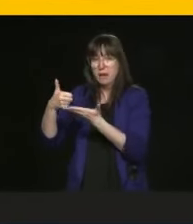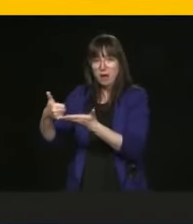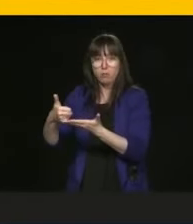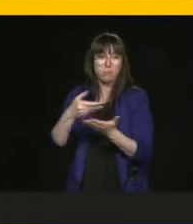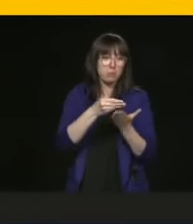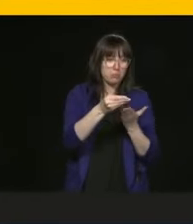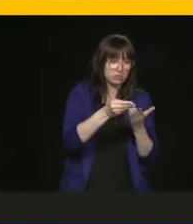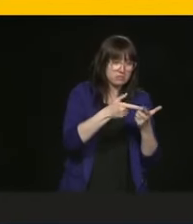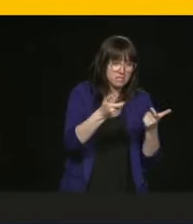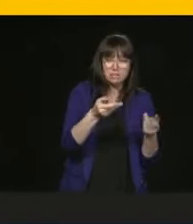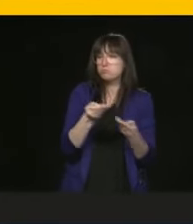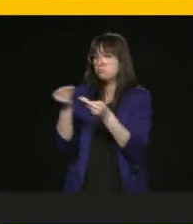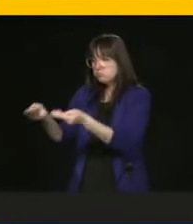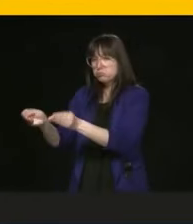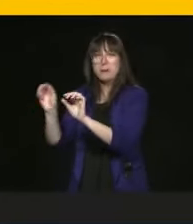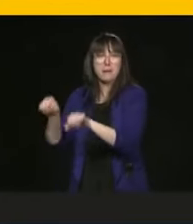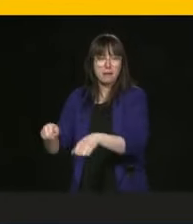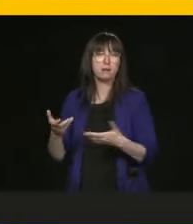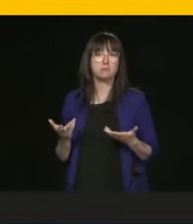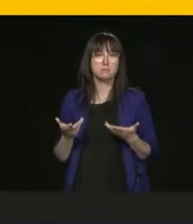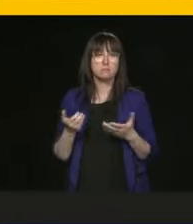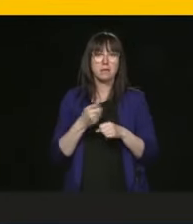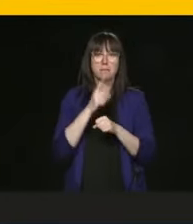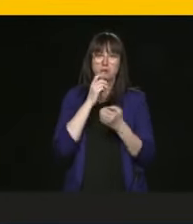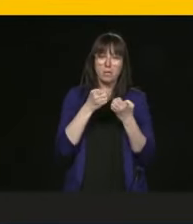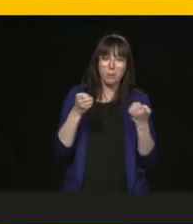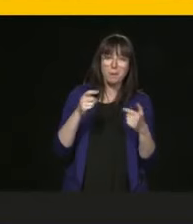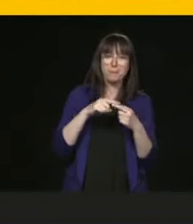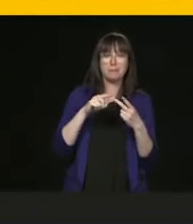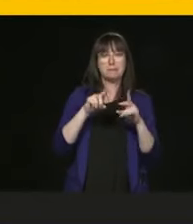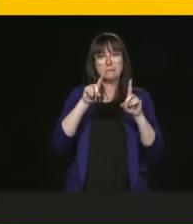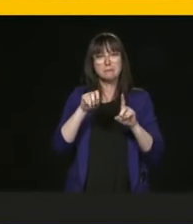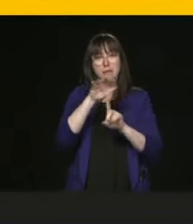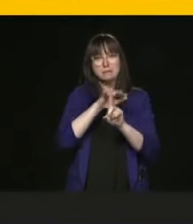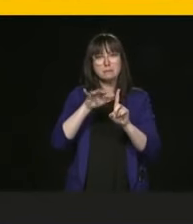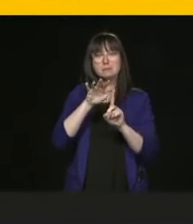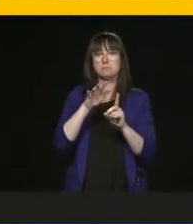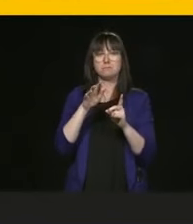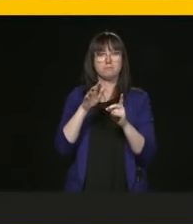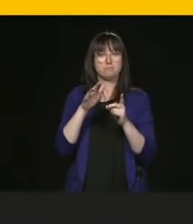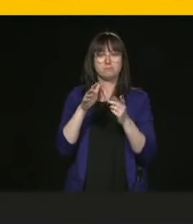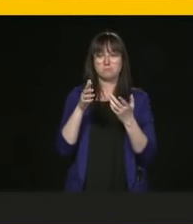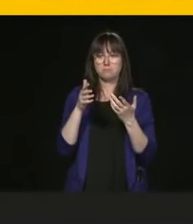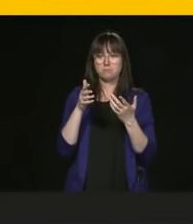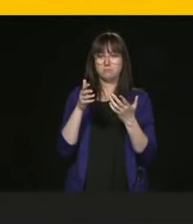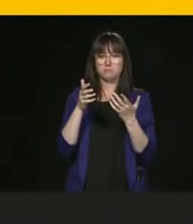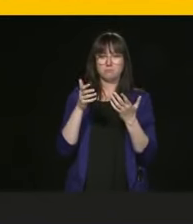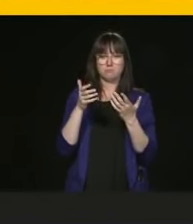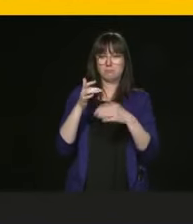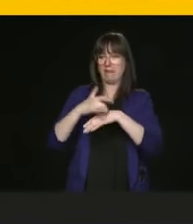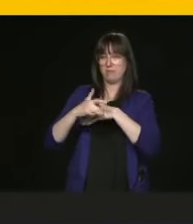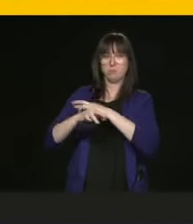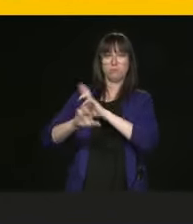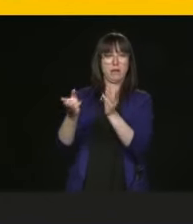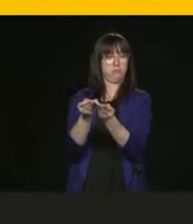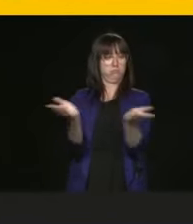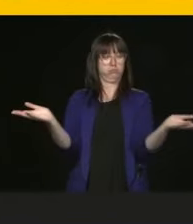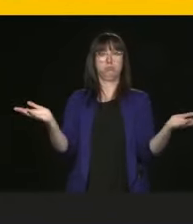making equipment and testing equipment available to provinces and territories. So we want to do